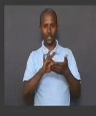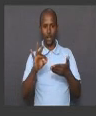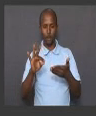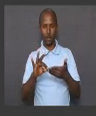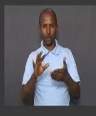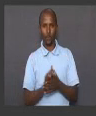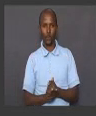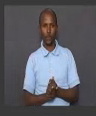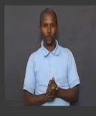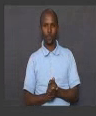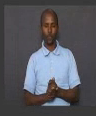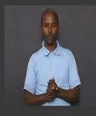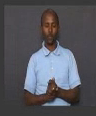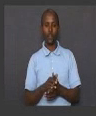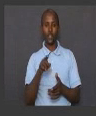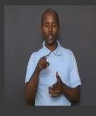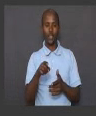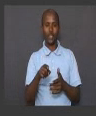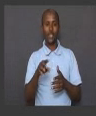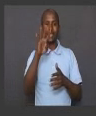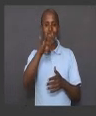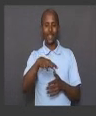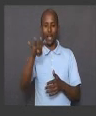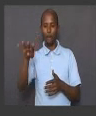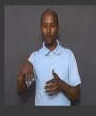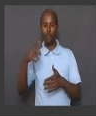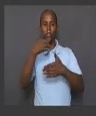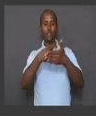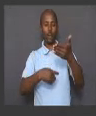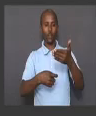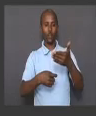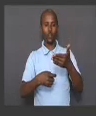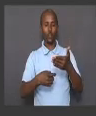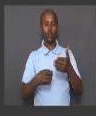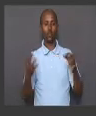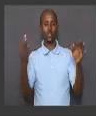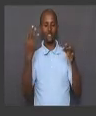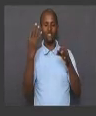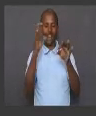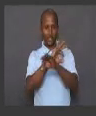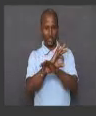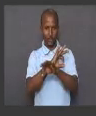numbers. Here is the table of values for the function.